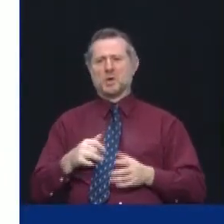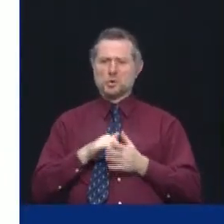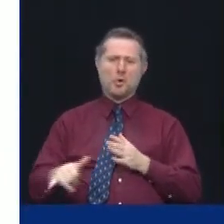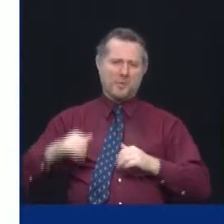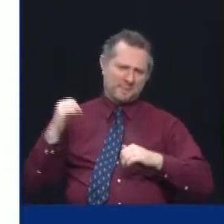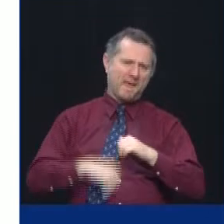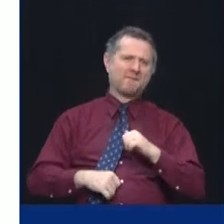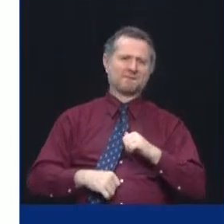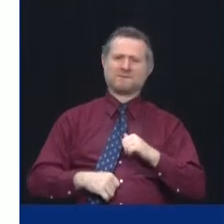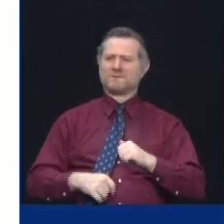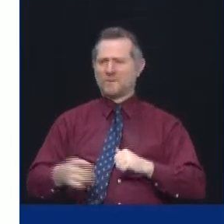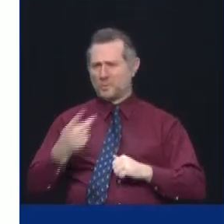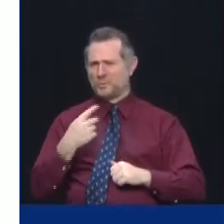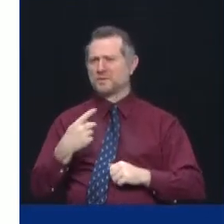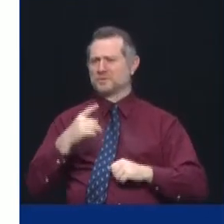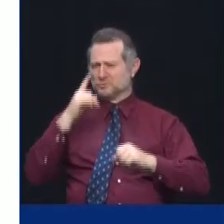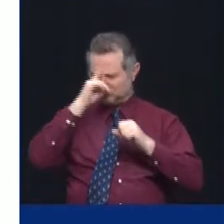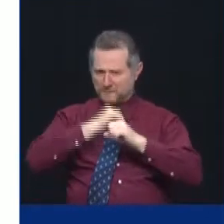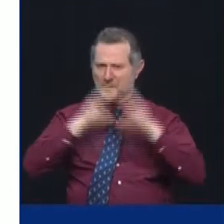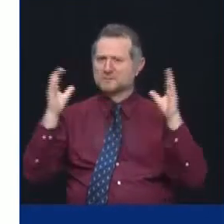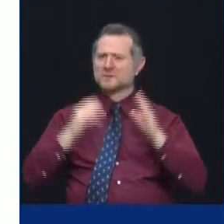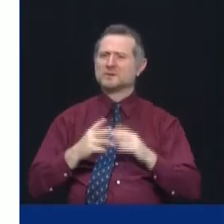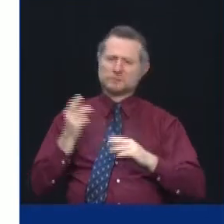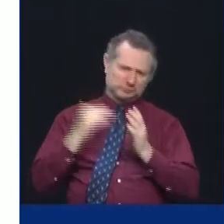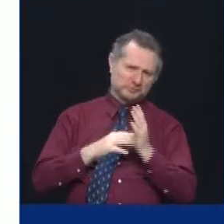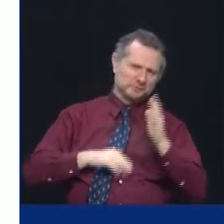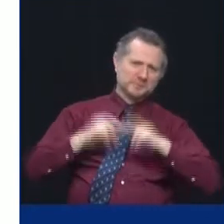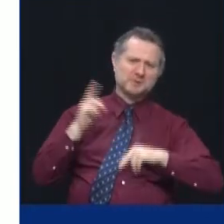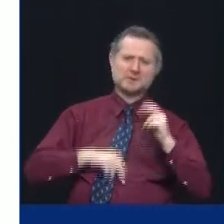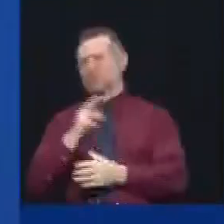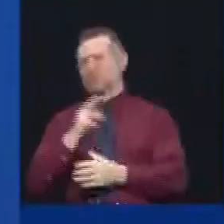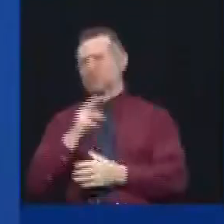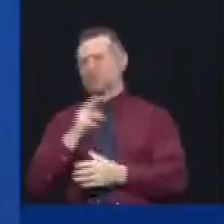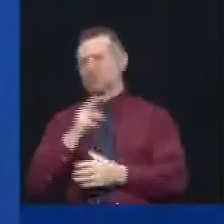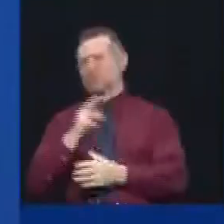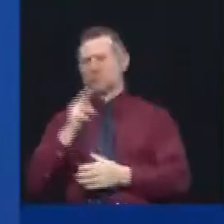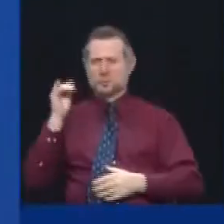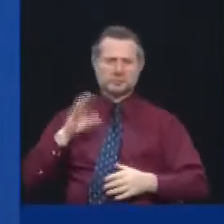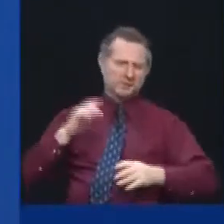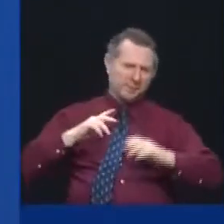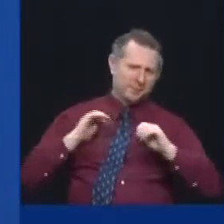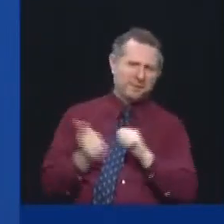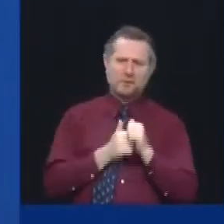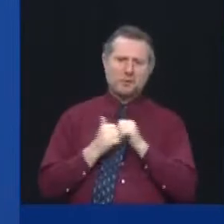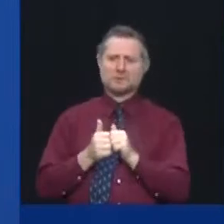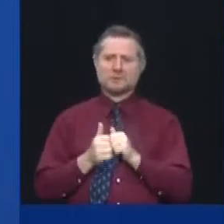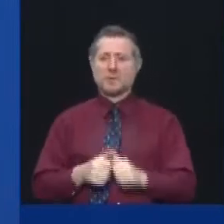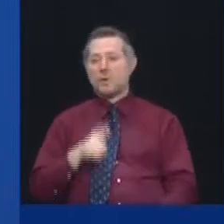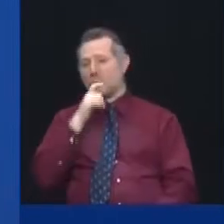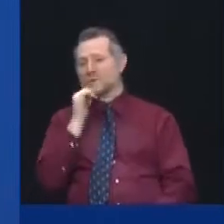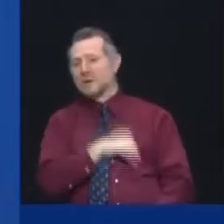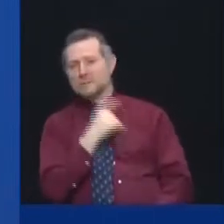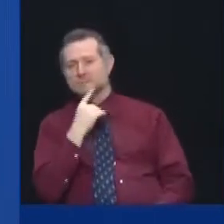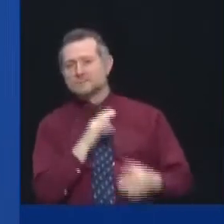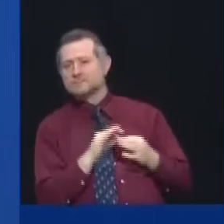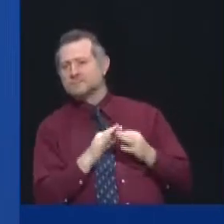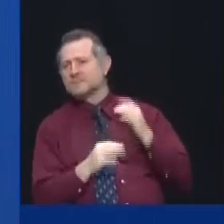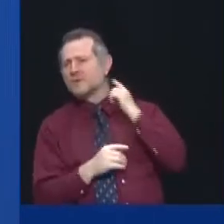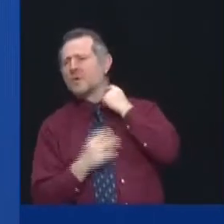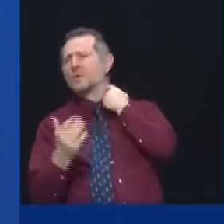And Javits was a cornerstone of it. Javits was bold. It was ambitious. It was going to be